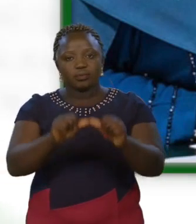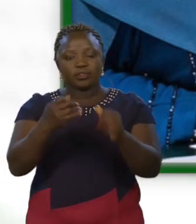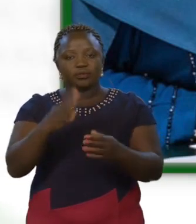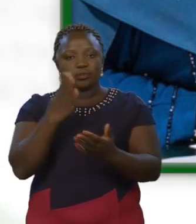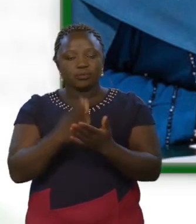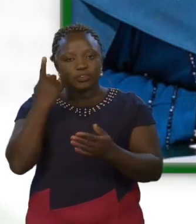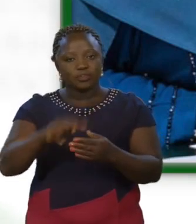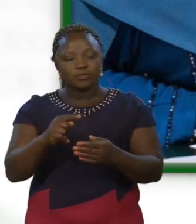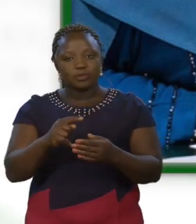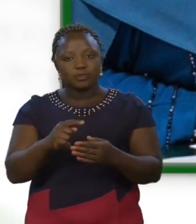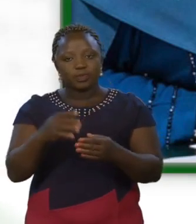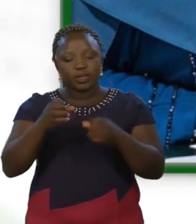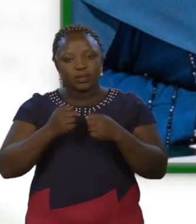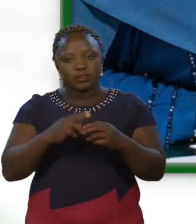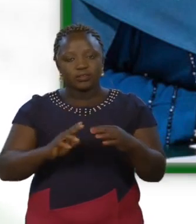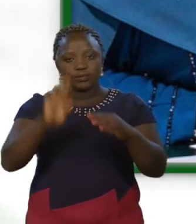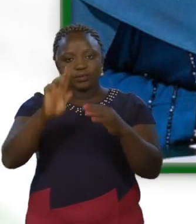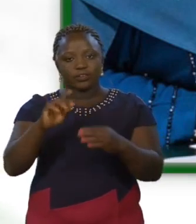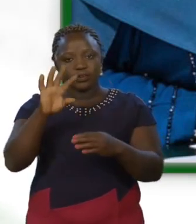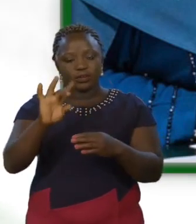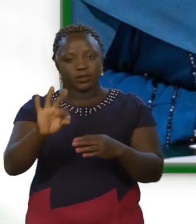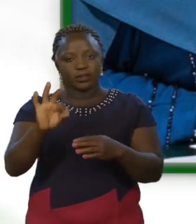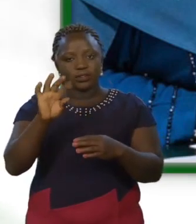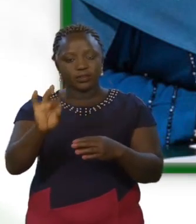of the budget for overhead has reached